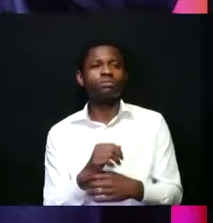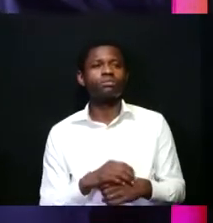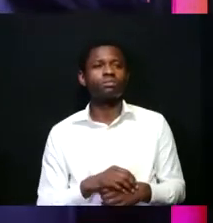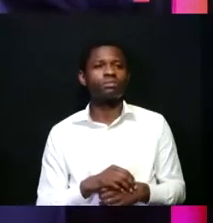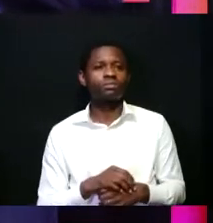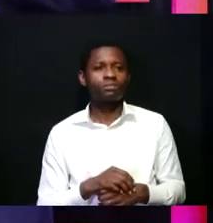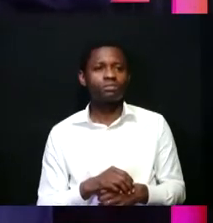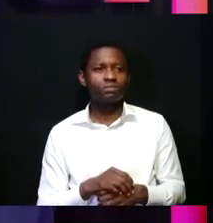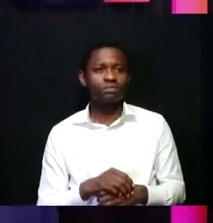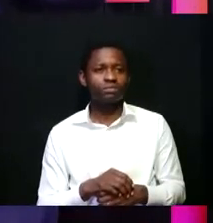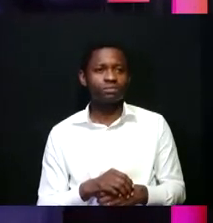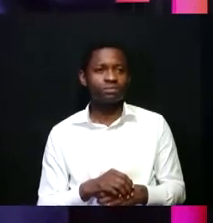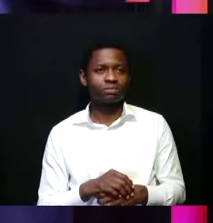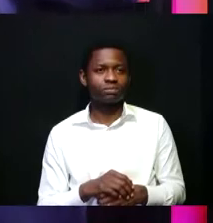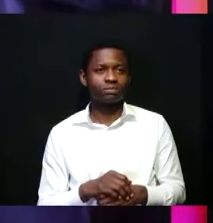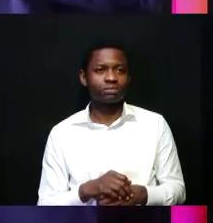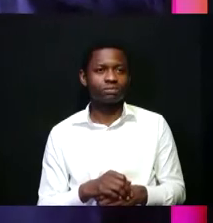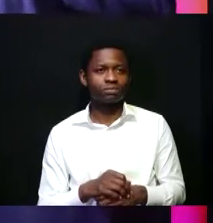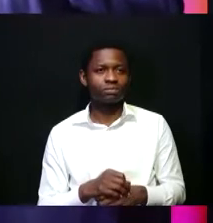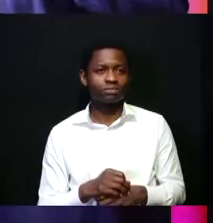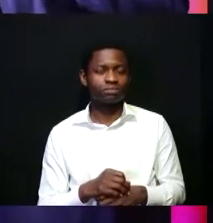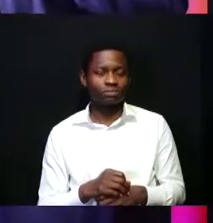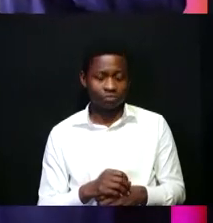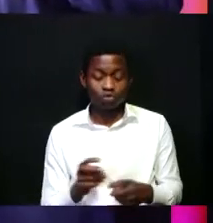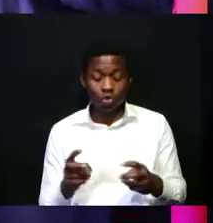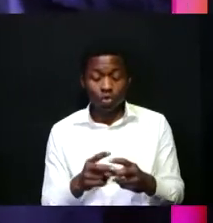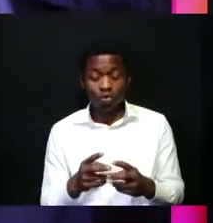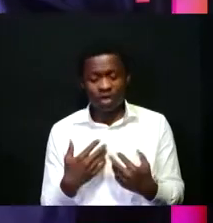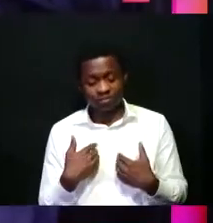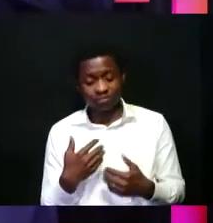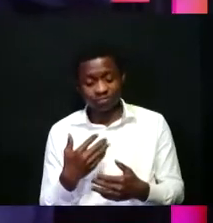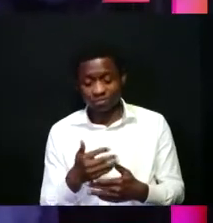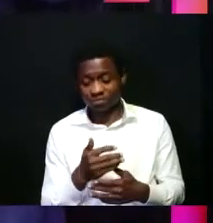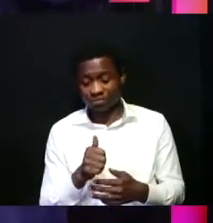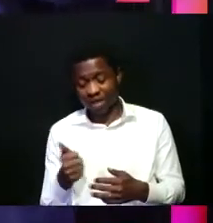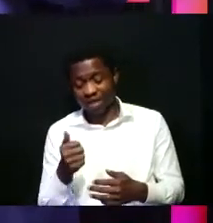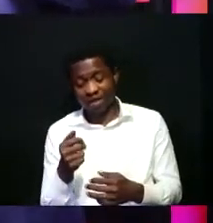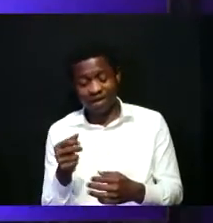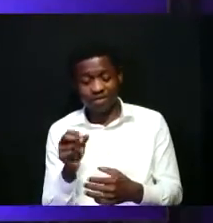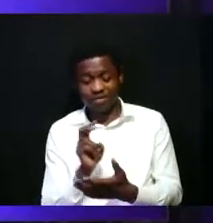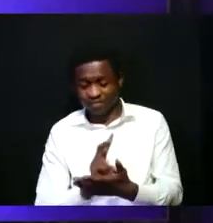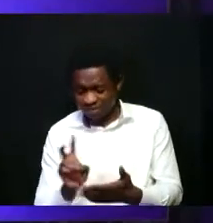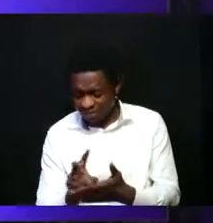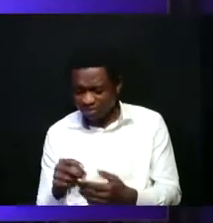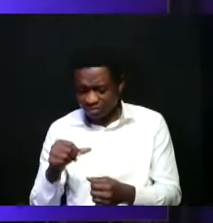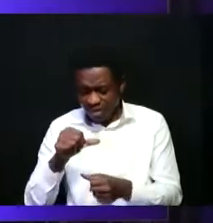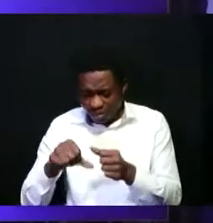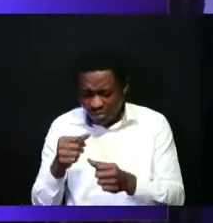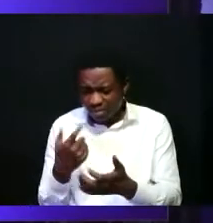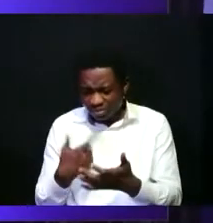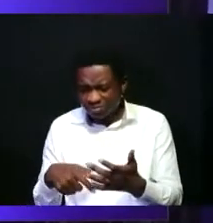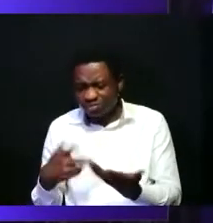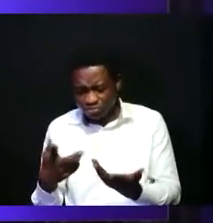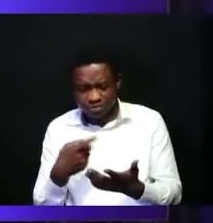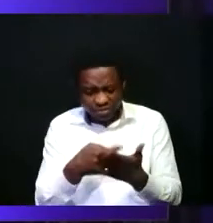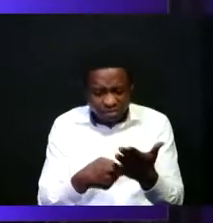No, I jumped the verses that spoke about what I just said. And then I'm just coming to Job's case